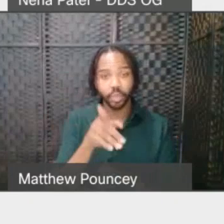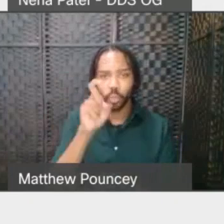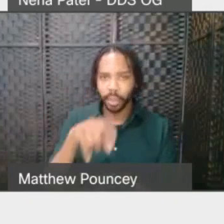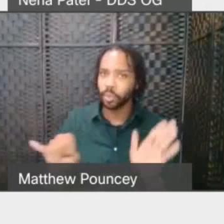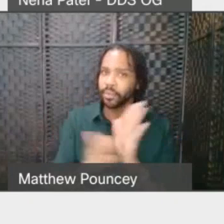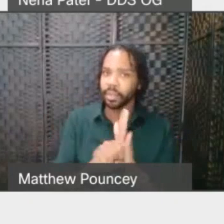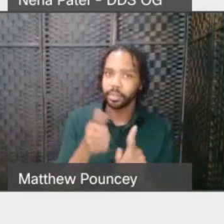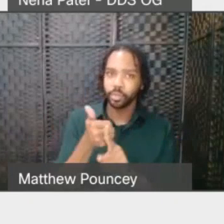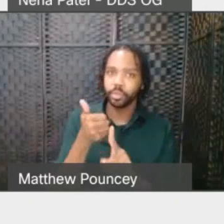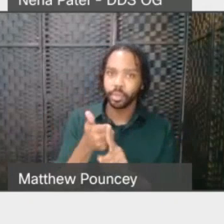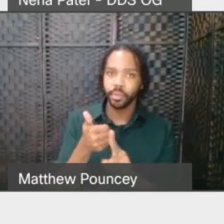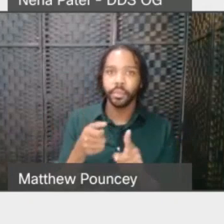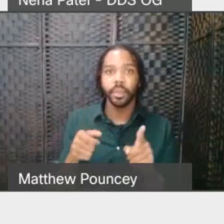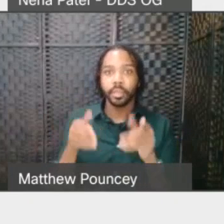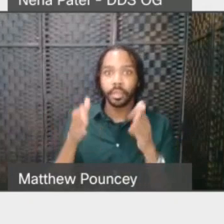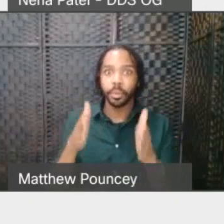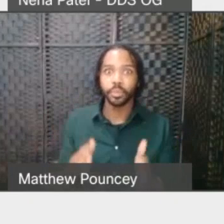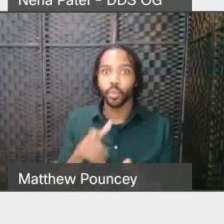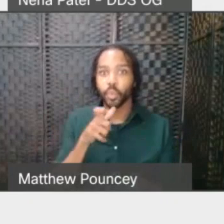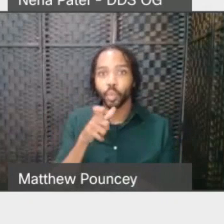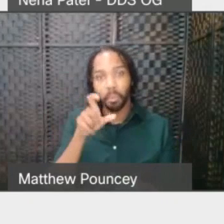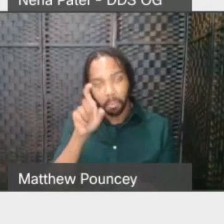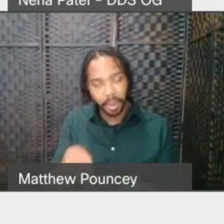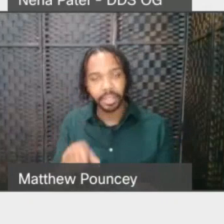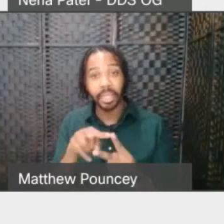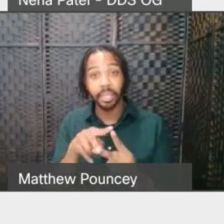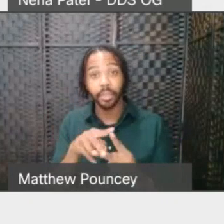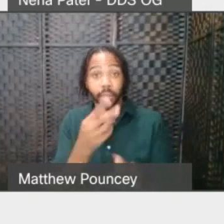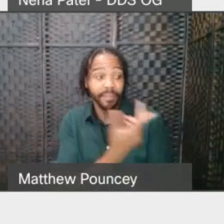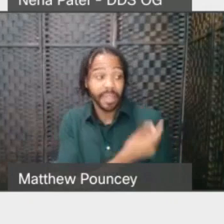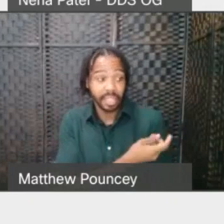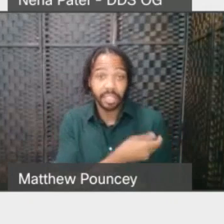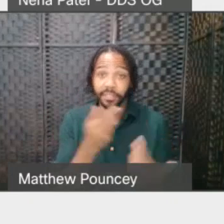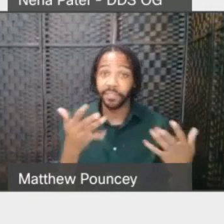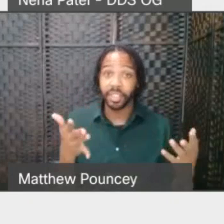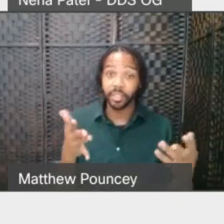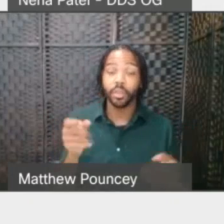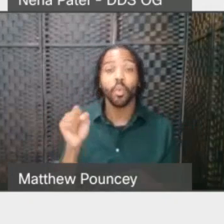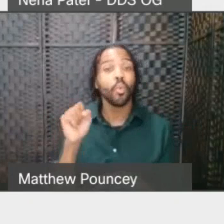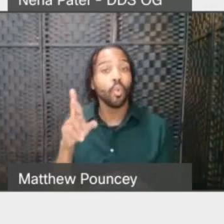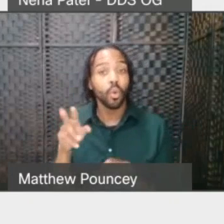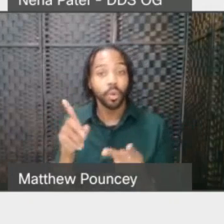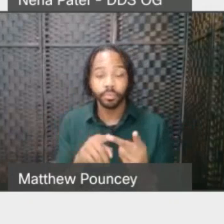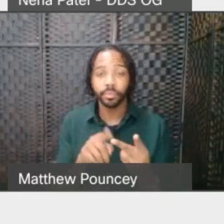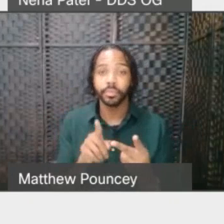as one who must have either received the vaccination or